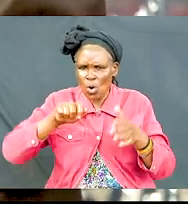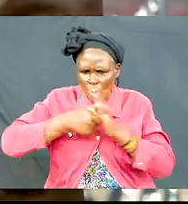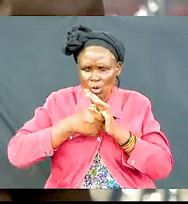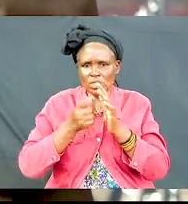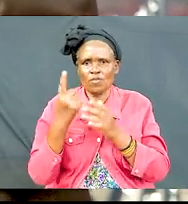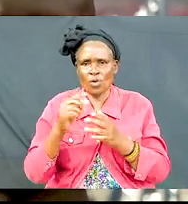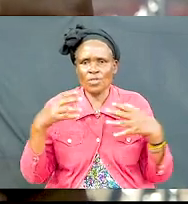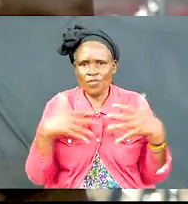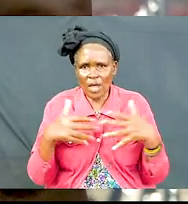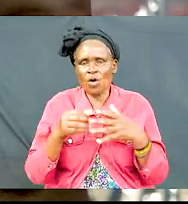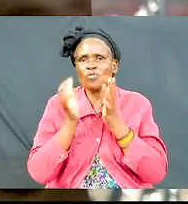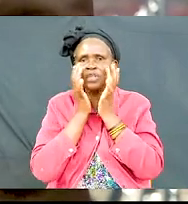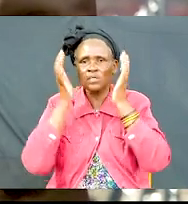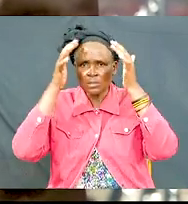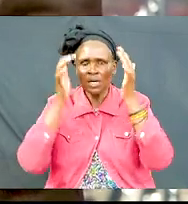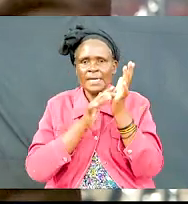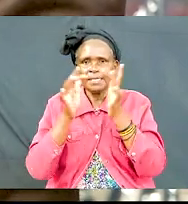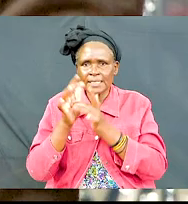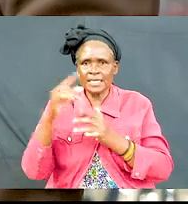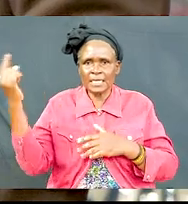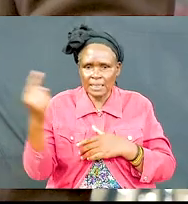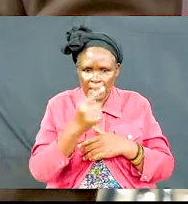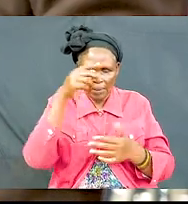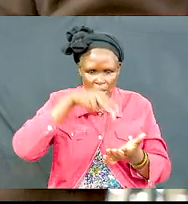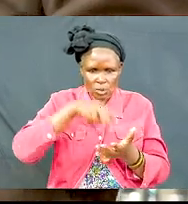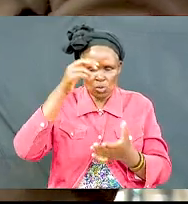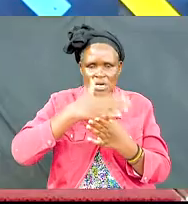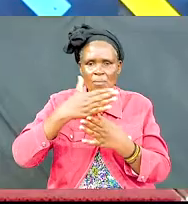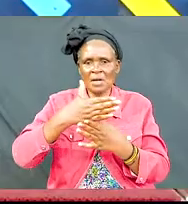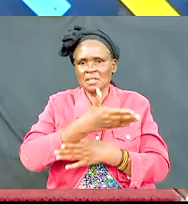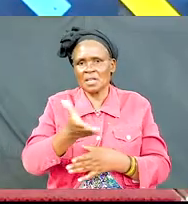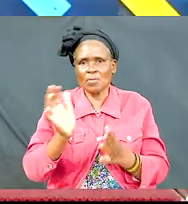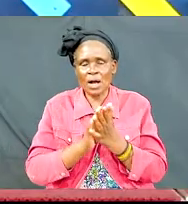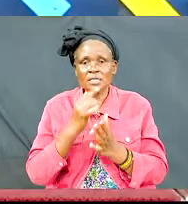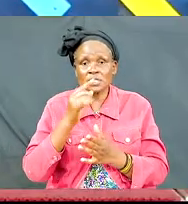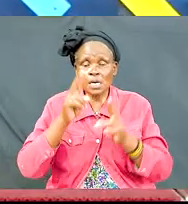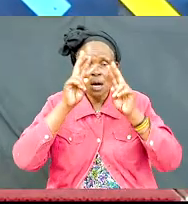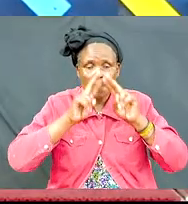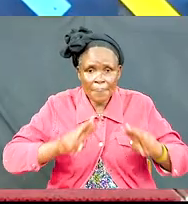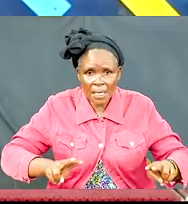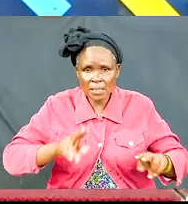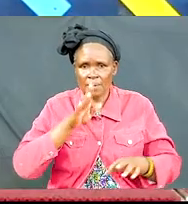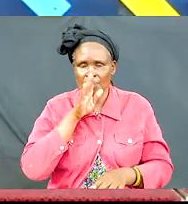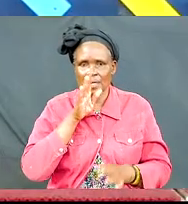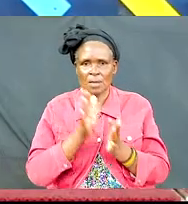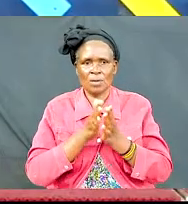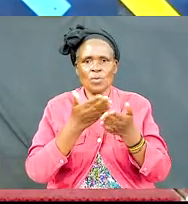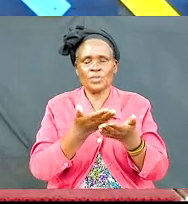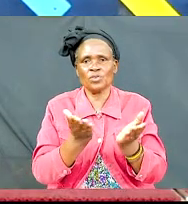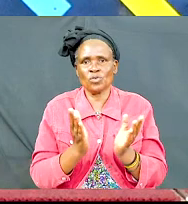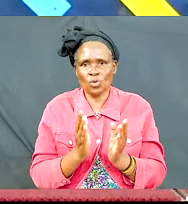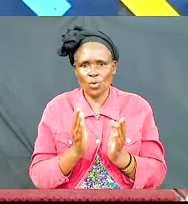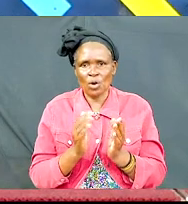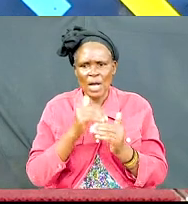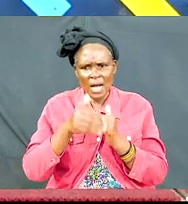Jews, Jesus came and stood among them and said, peace be with you.